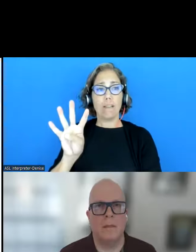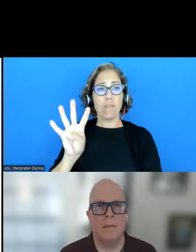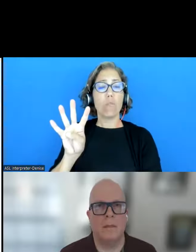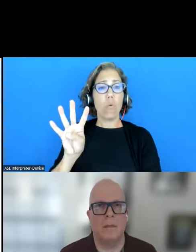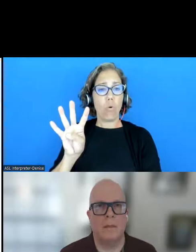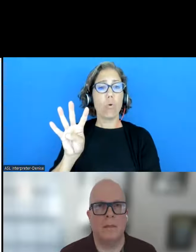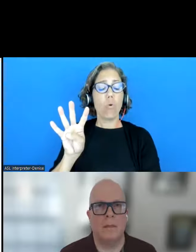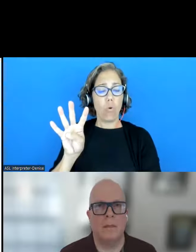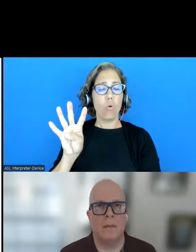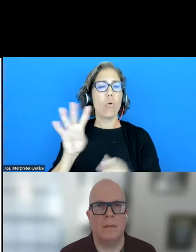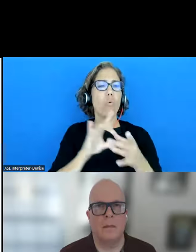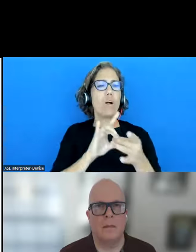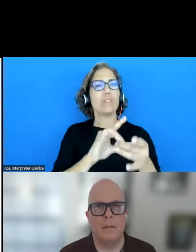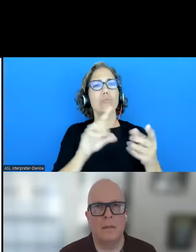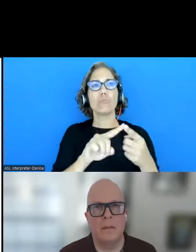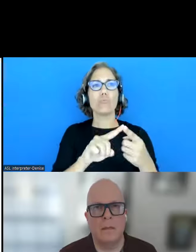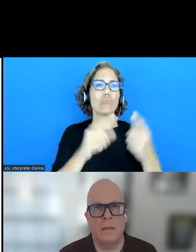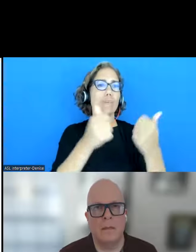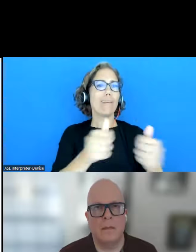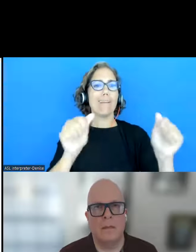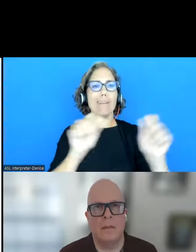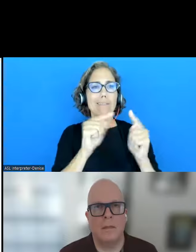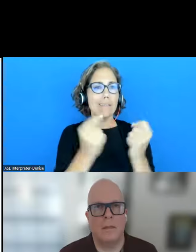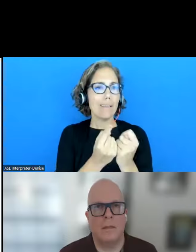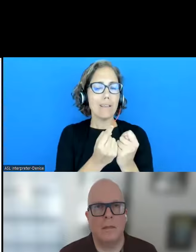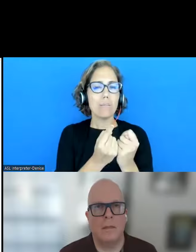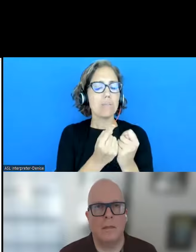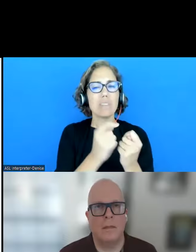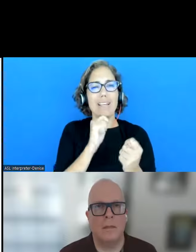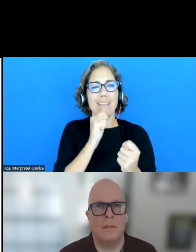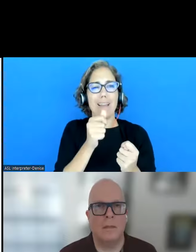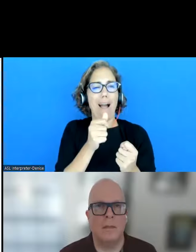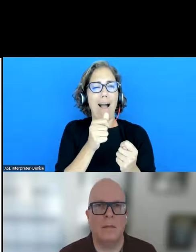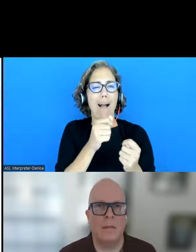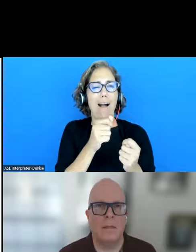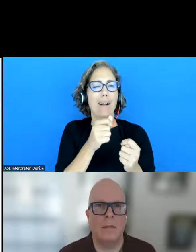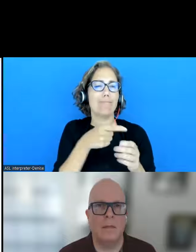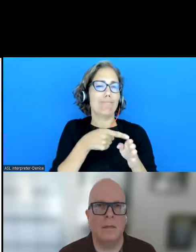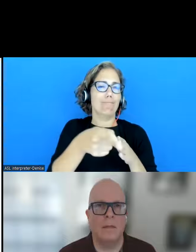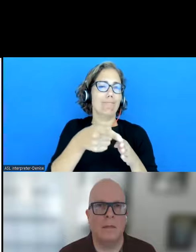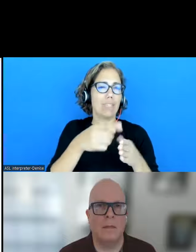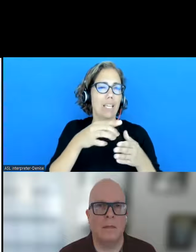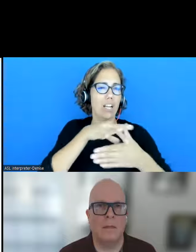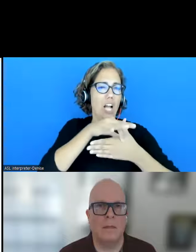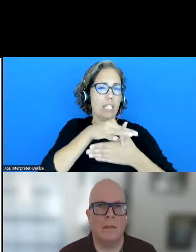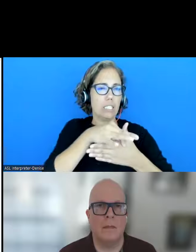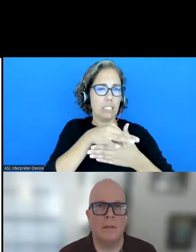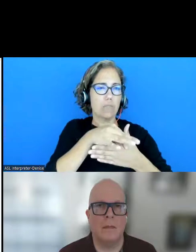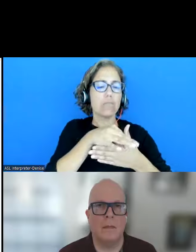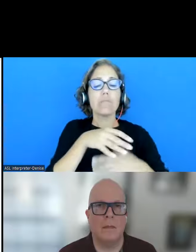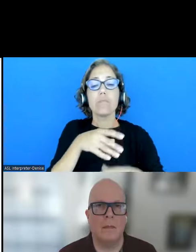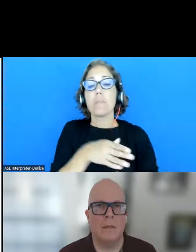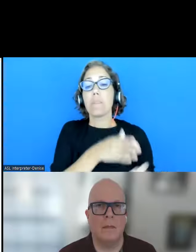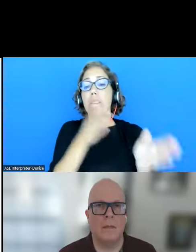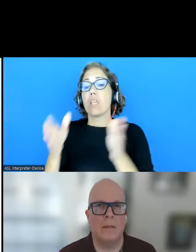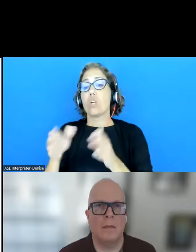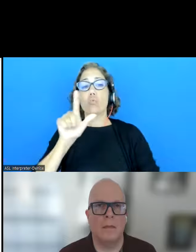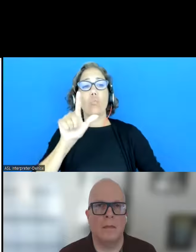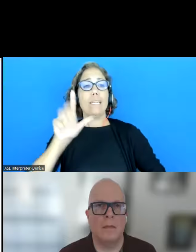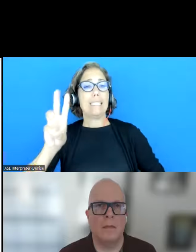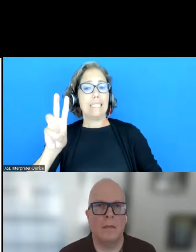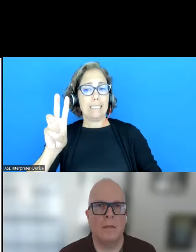to any team that is not a content team, and there are 26 criteria